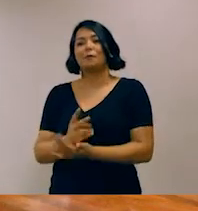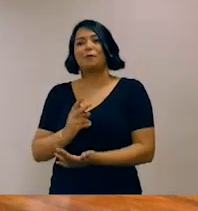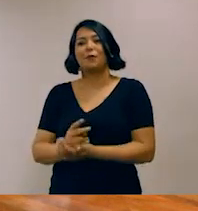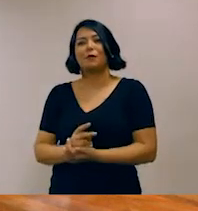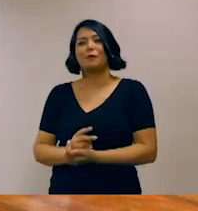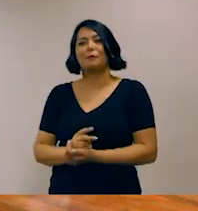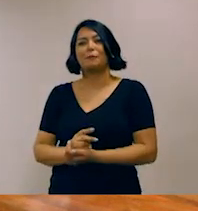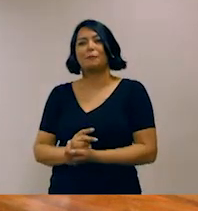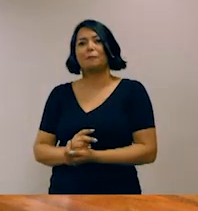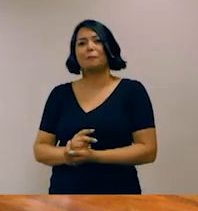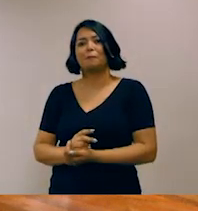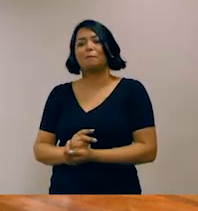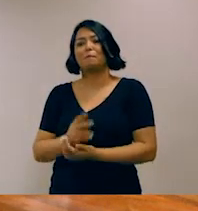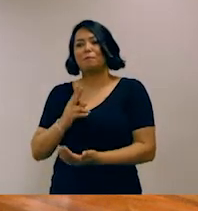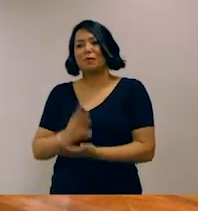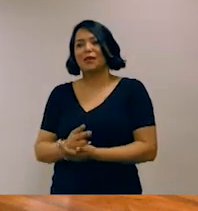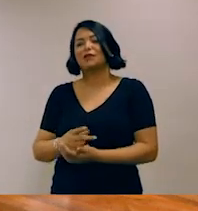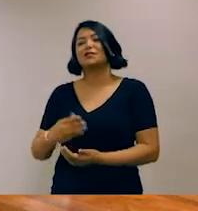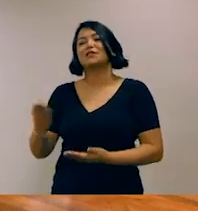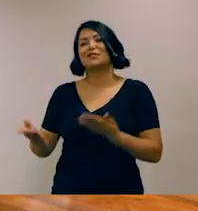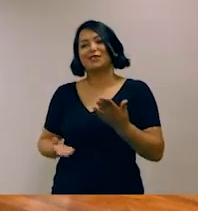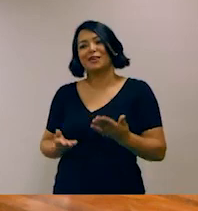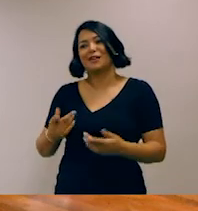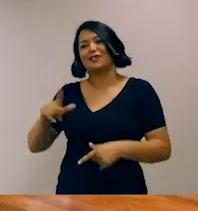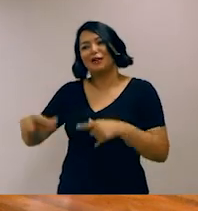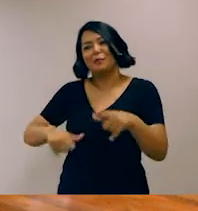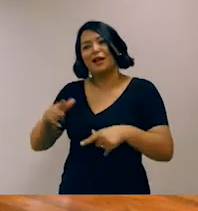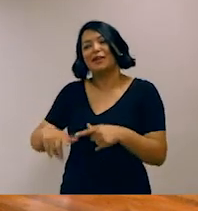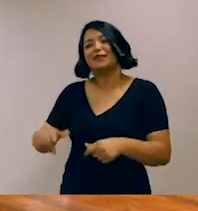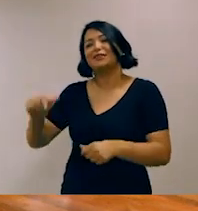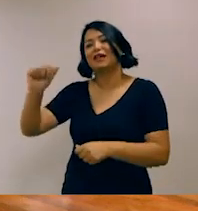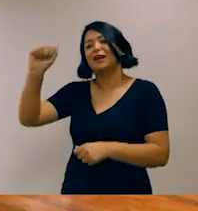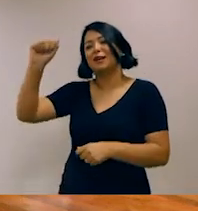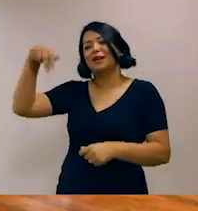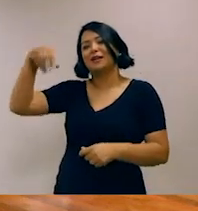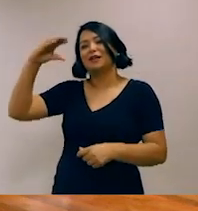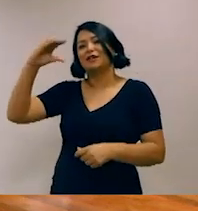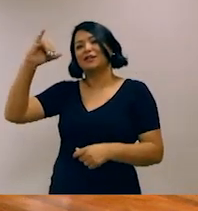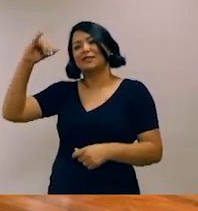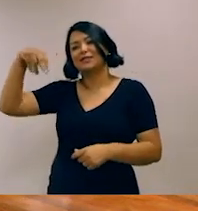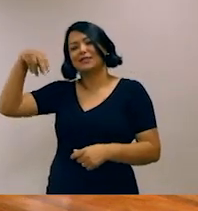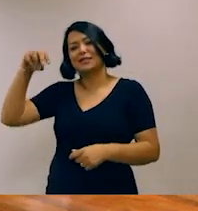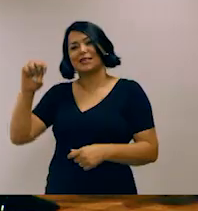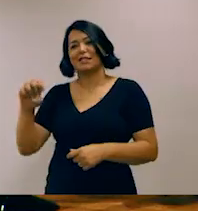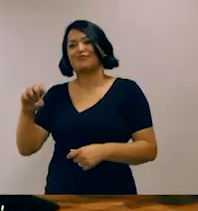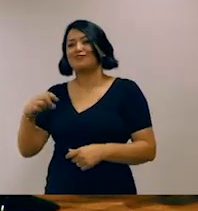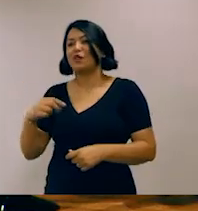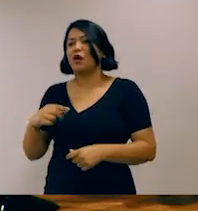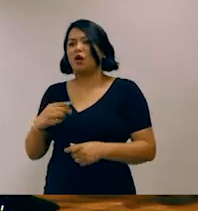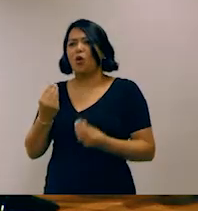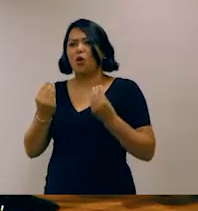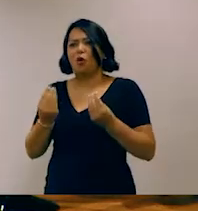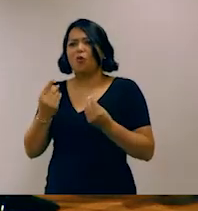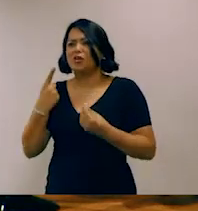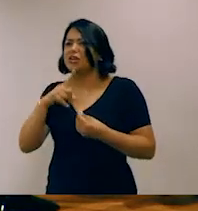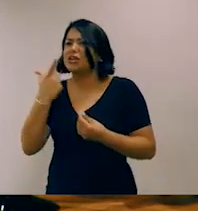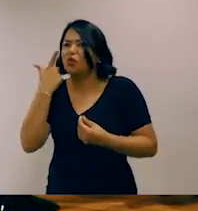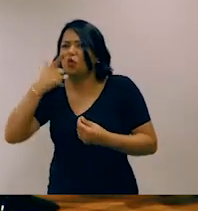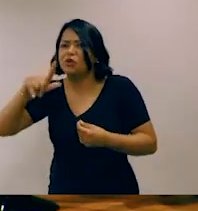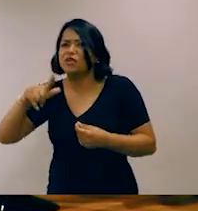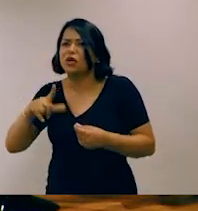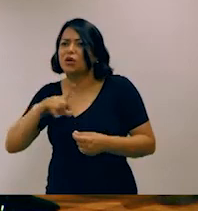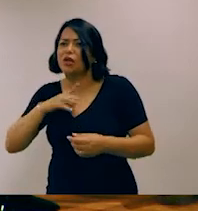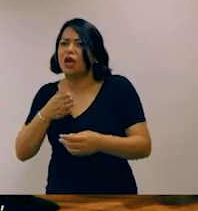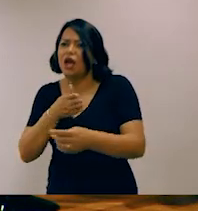even though you are a civil servant of Ancini, you couldn't have access to the models already analyzed by Ancini, the